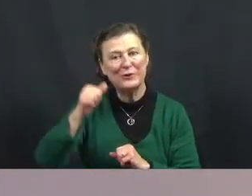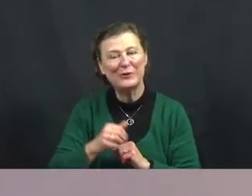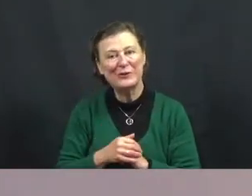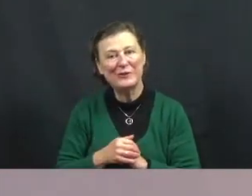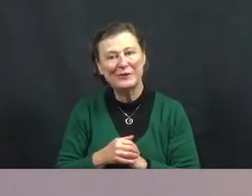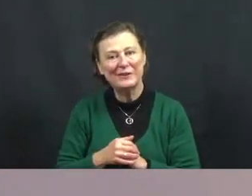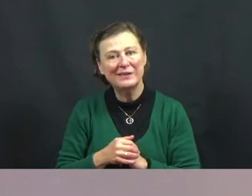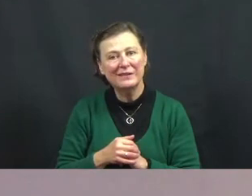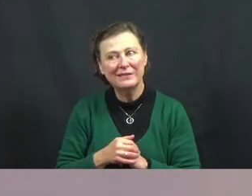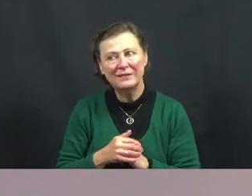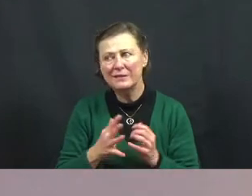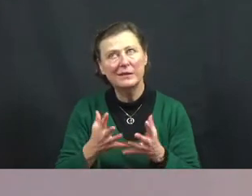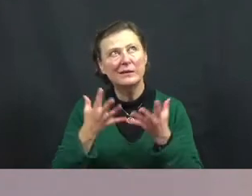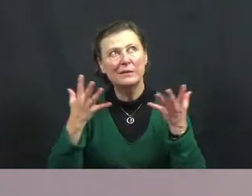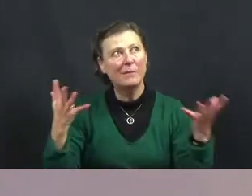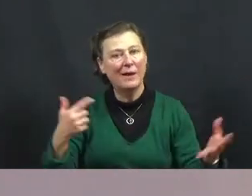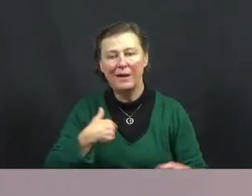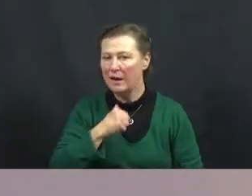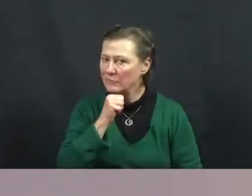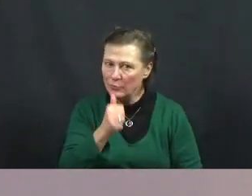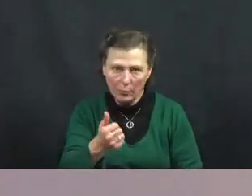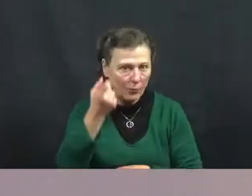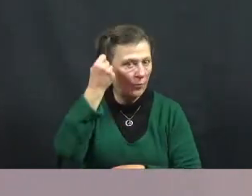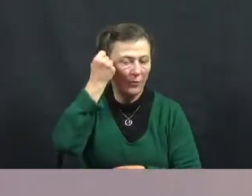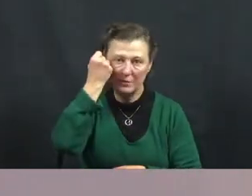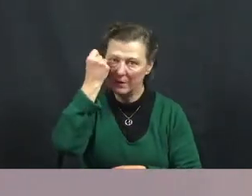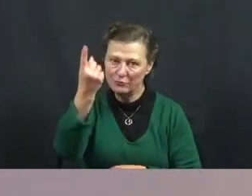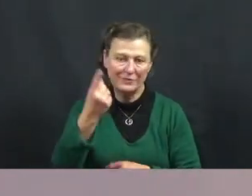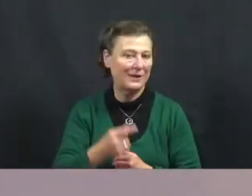that there is much that I do not understand